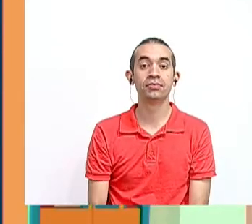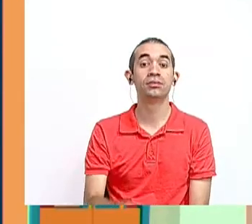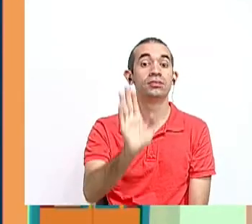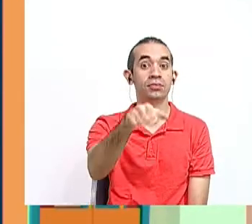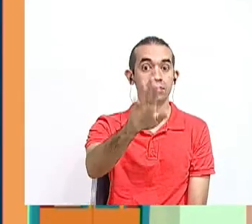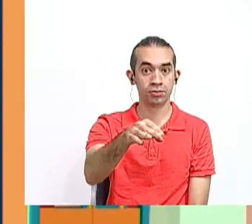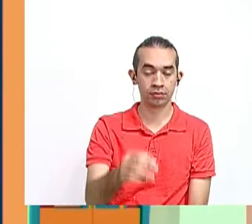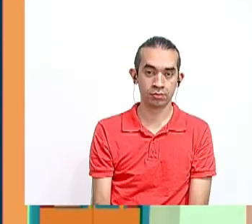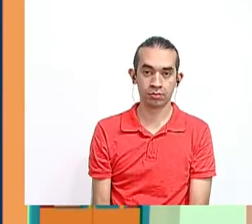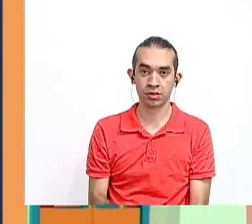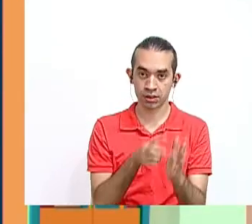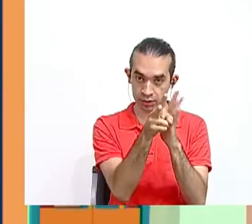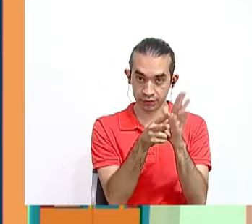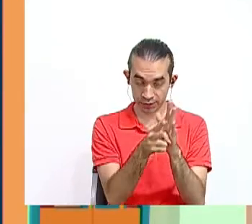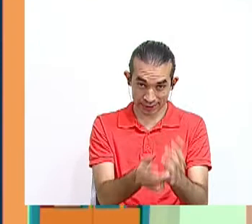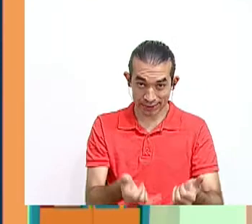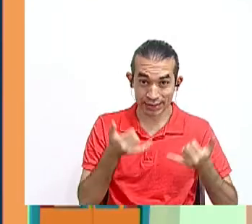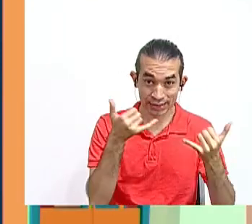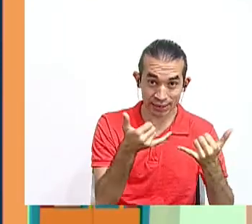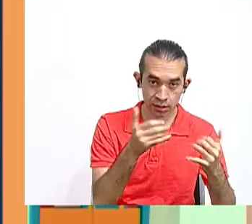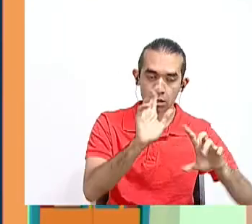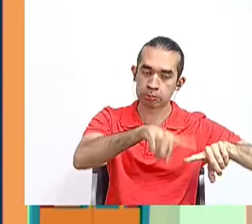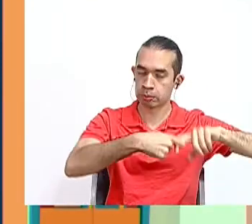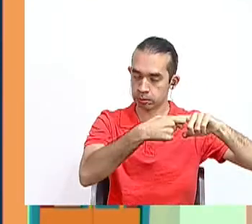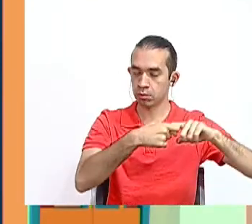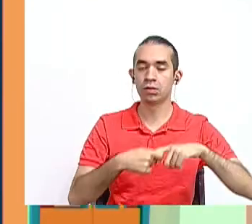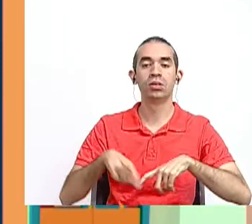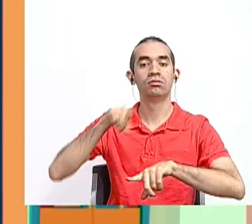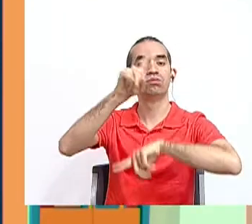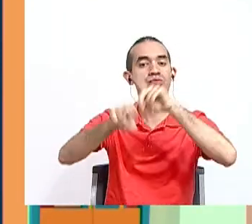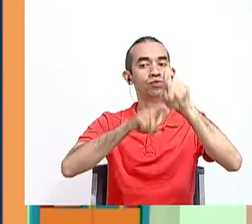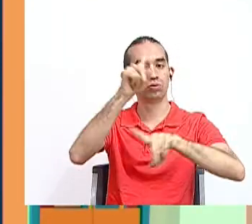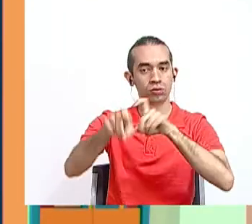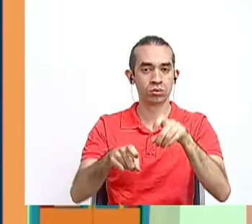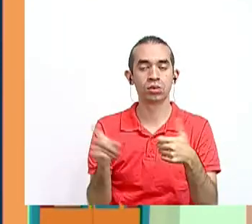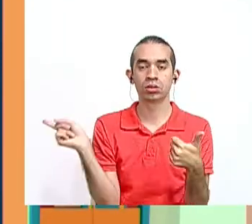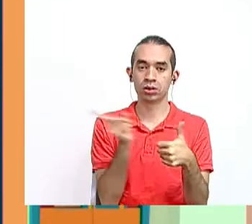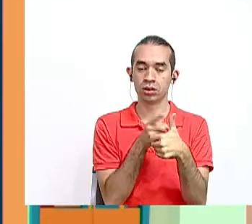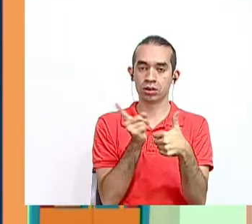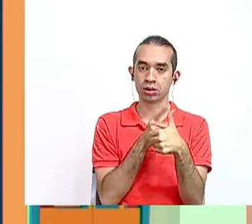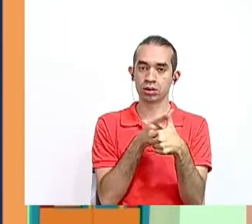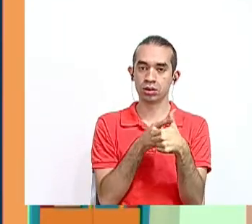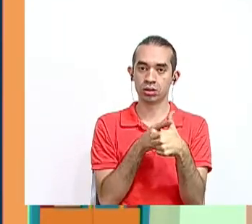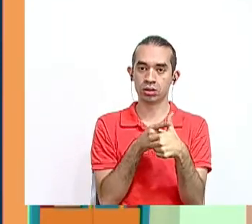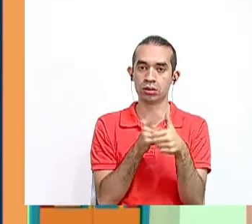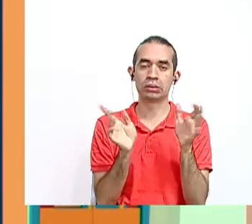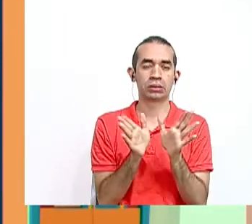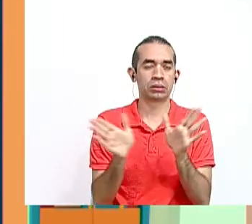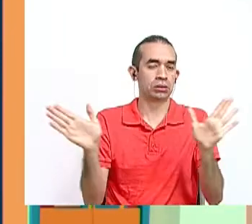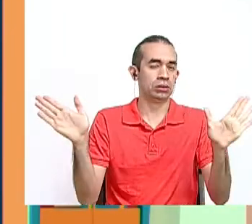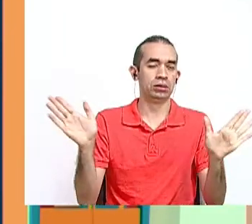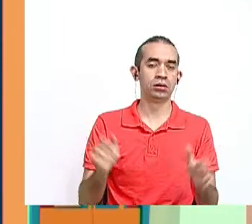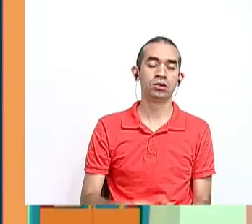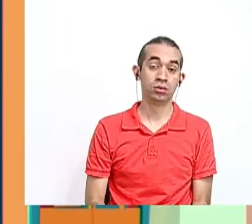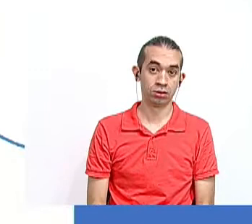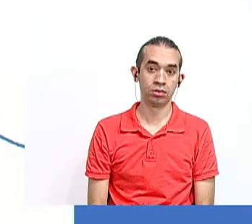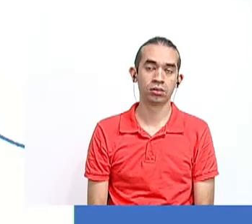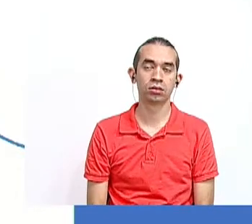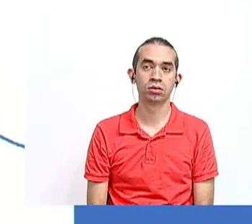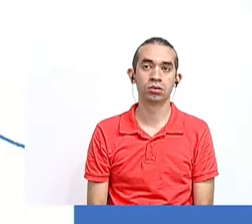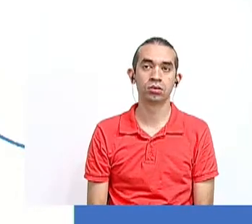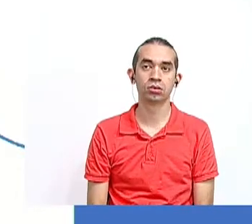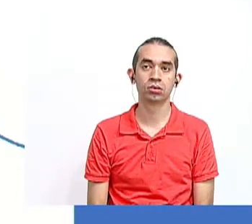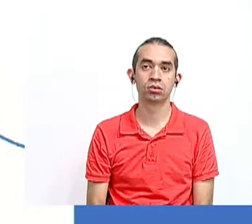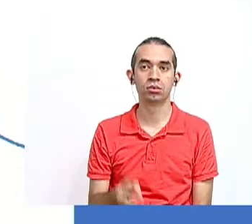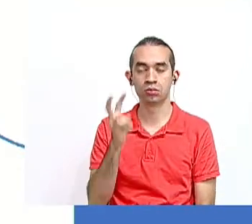we watch the video, I have some questions for you. And this first question, it's kind of a general question, okay? Let's look at